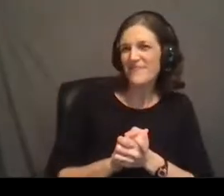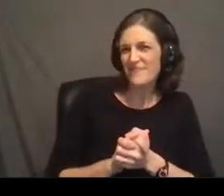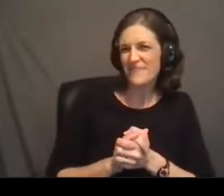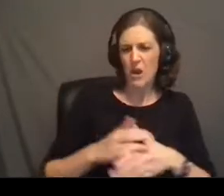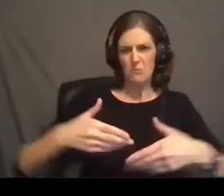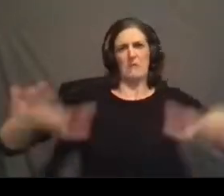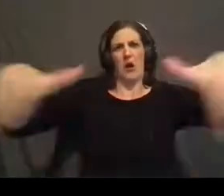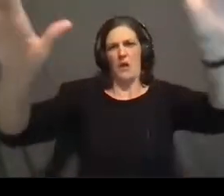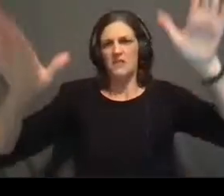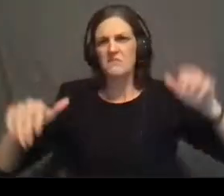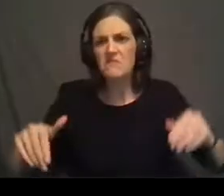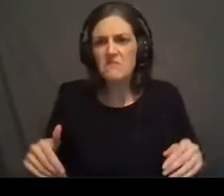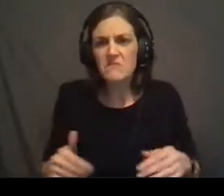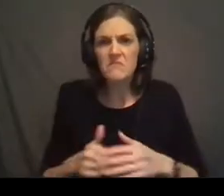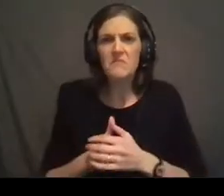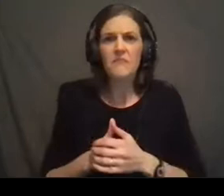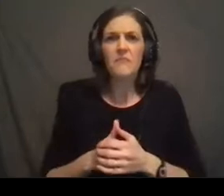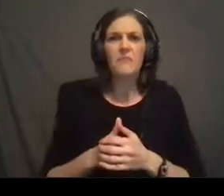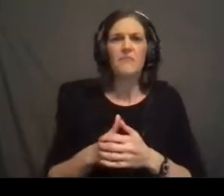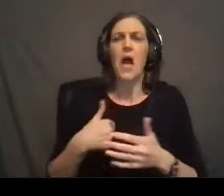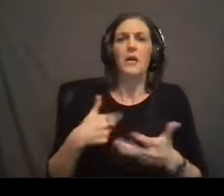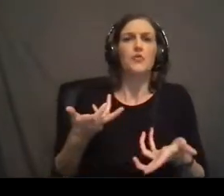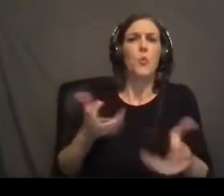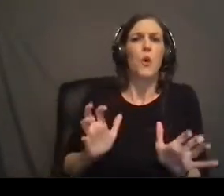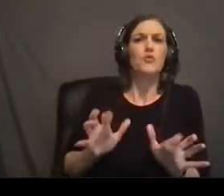be gone with you. I wouldn't want to delay your